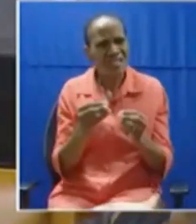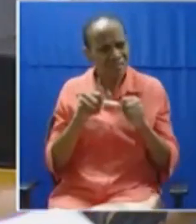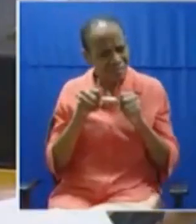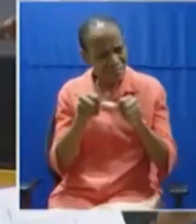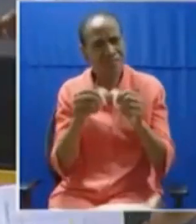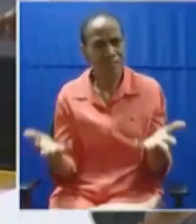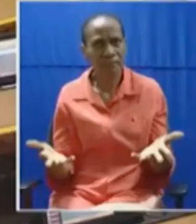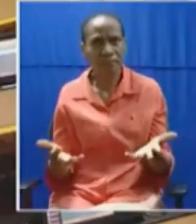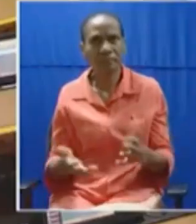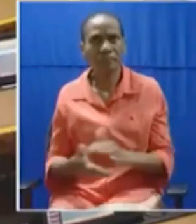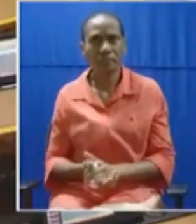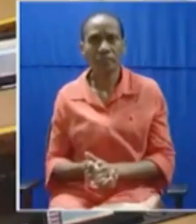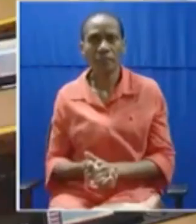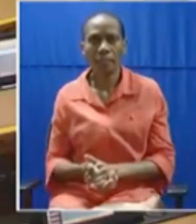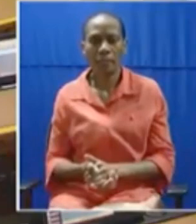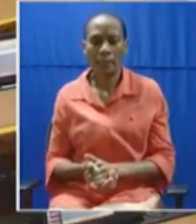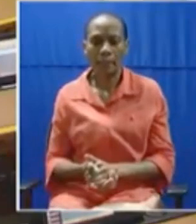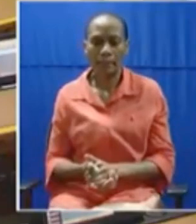This is not